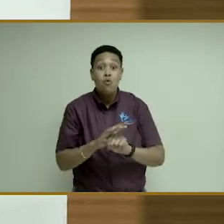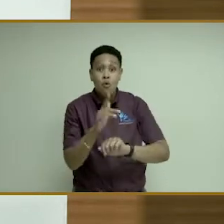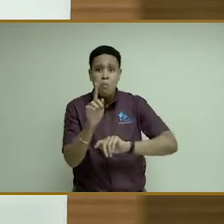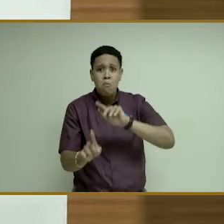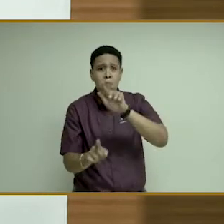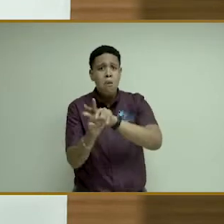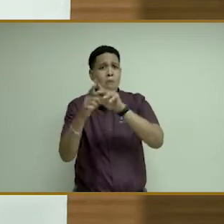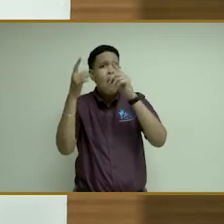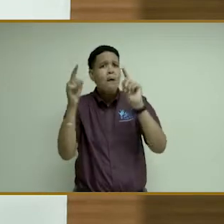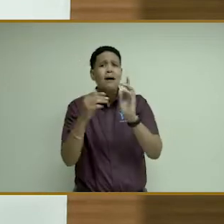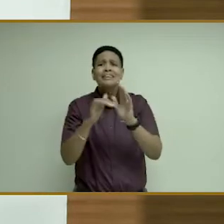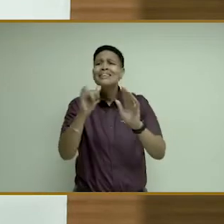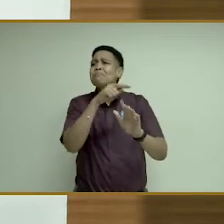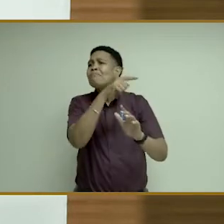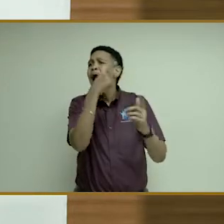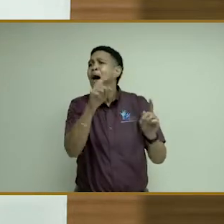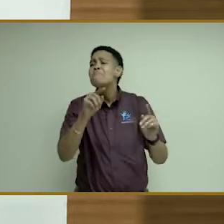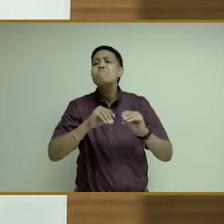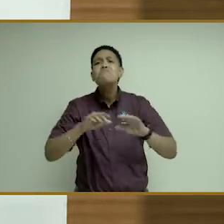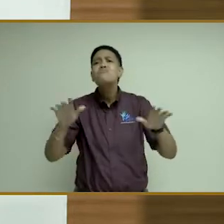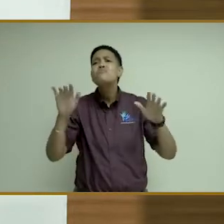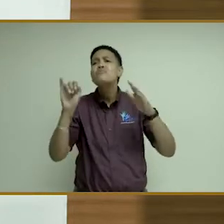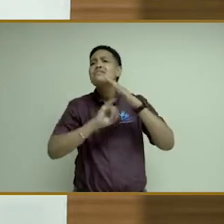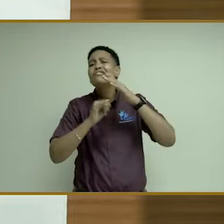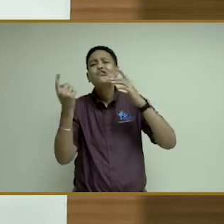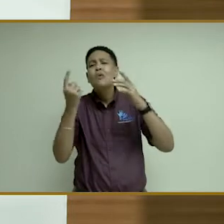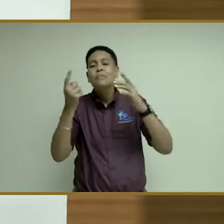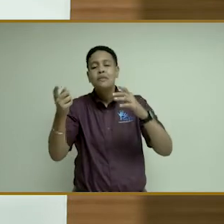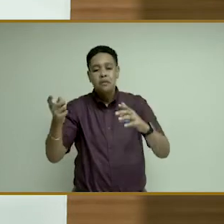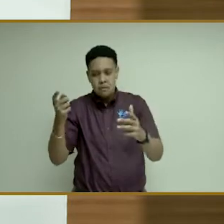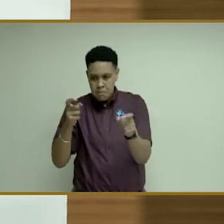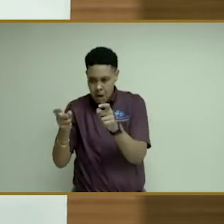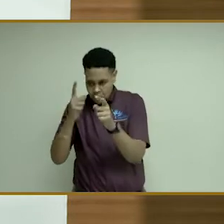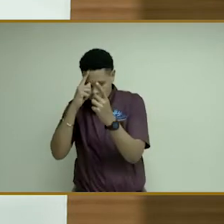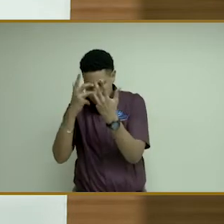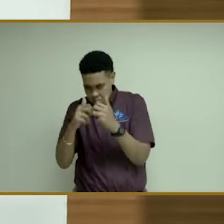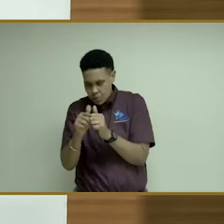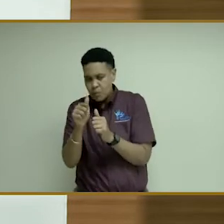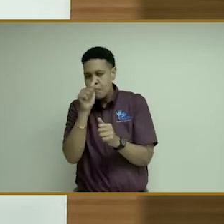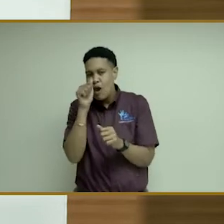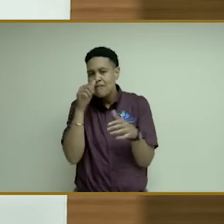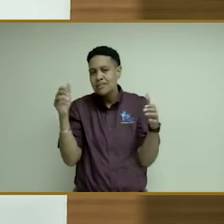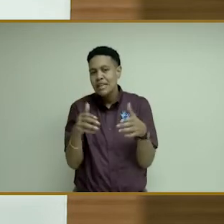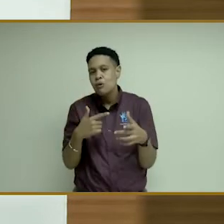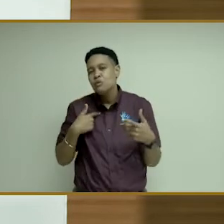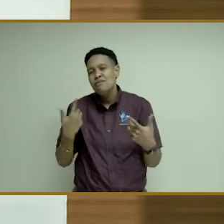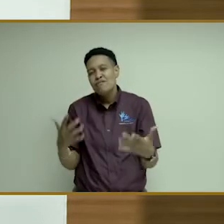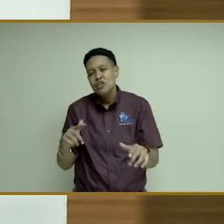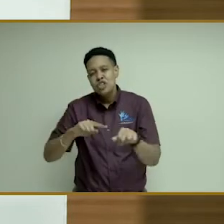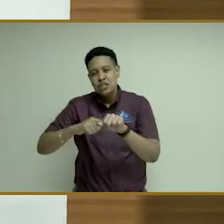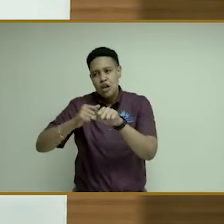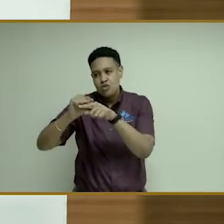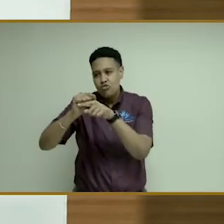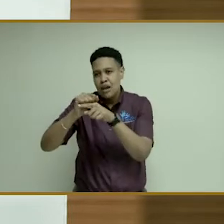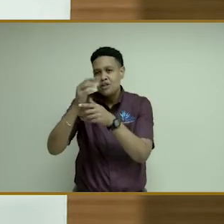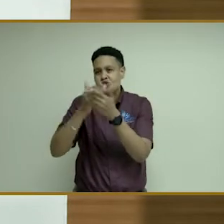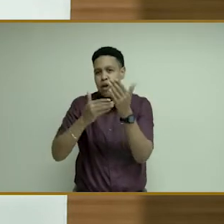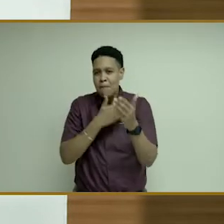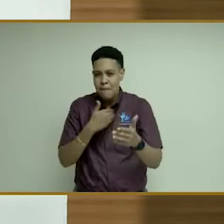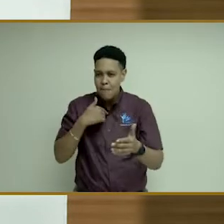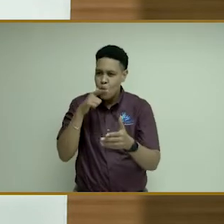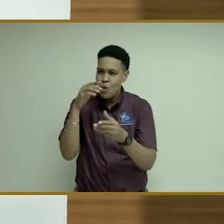we can manage through collaboration with the private sector. And that has started, started to train some members in the private space.